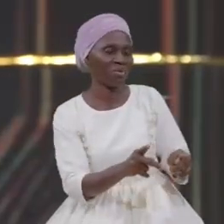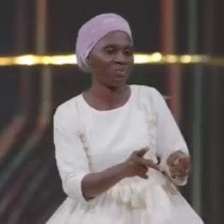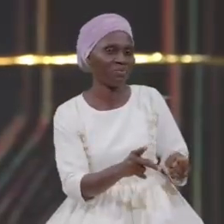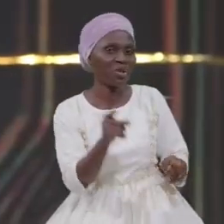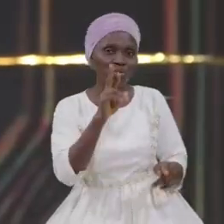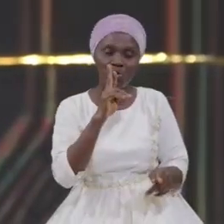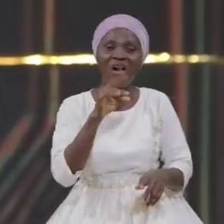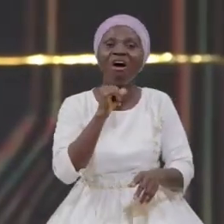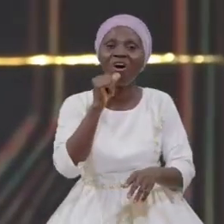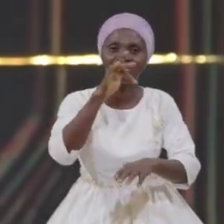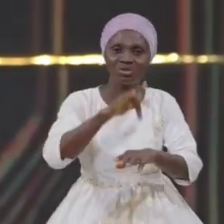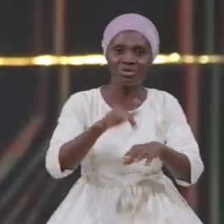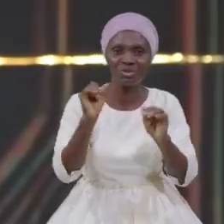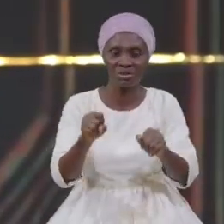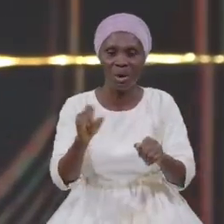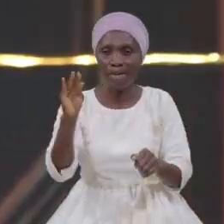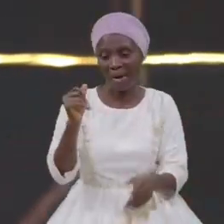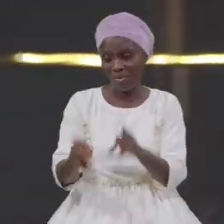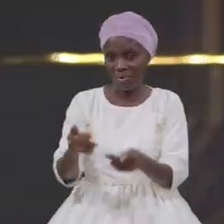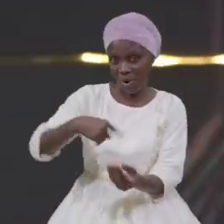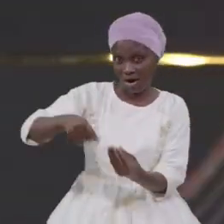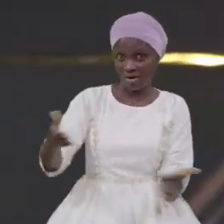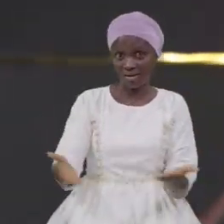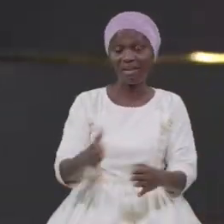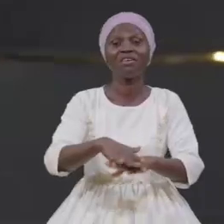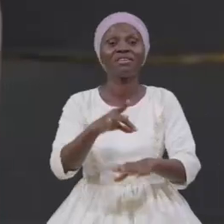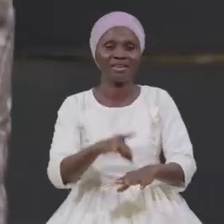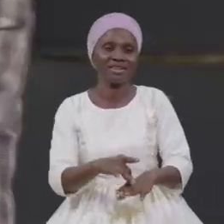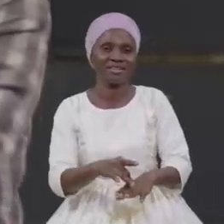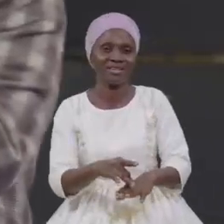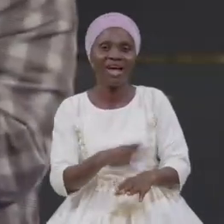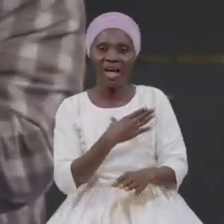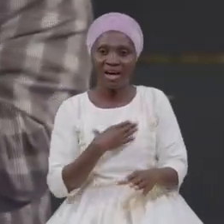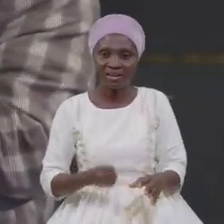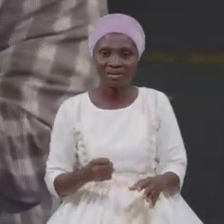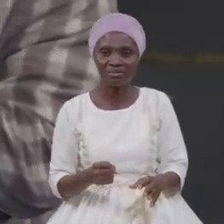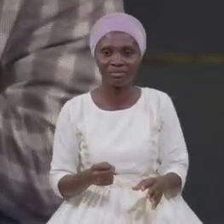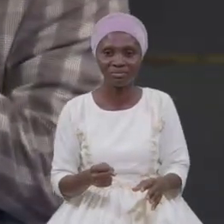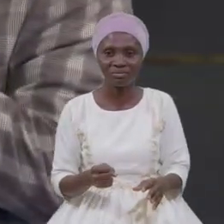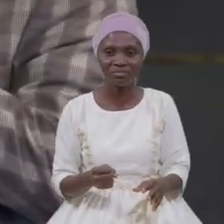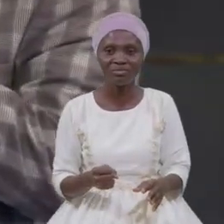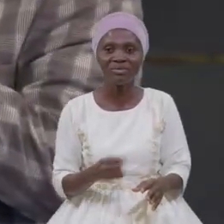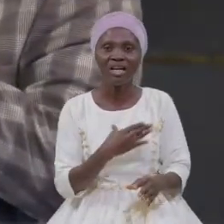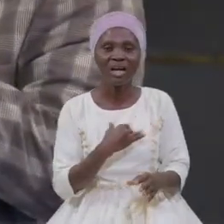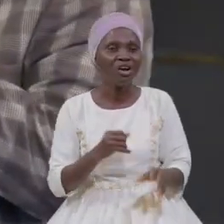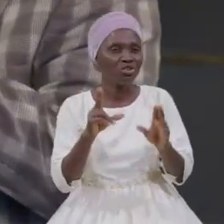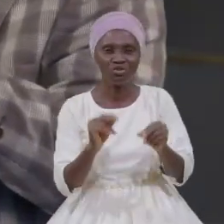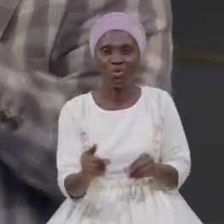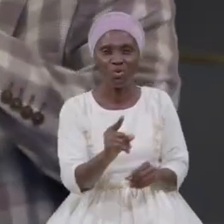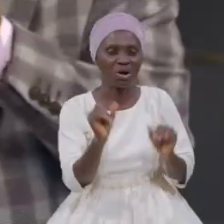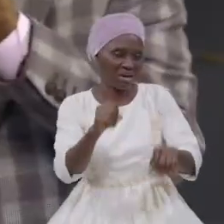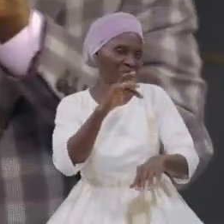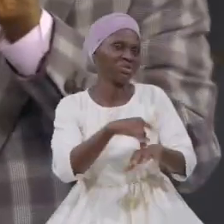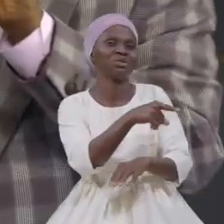around here. And they know, oh, they say so and so. Well, How can we touch him? He is untouchable.